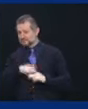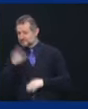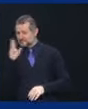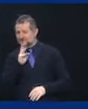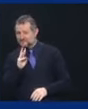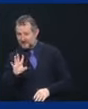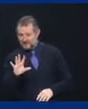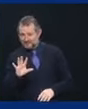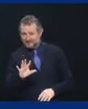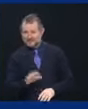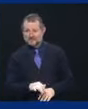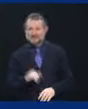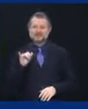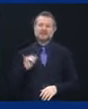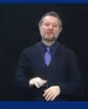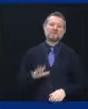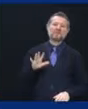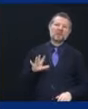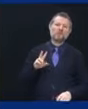the population.